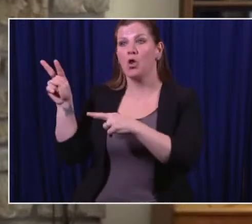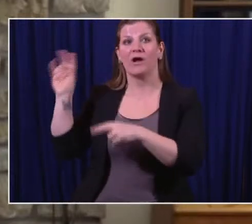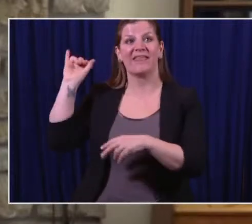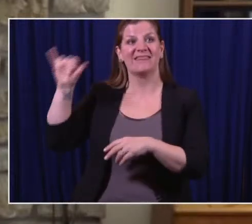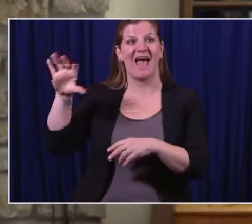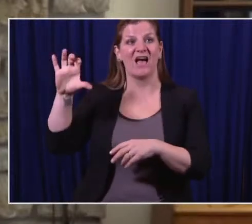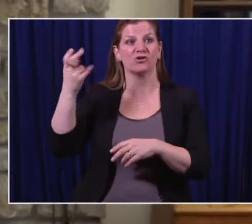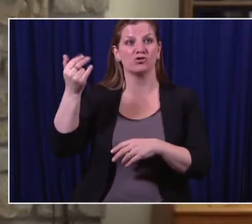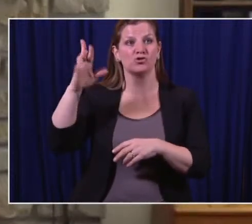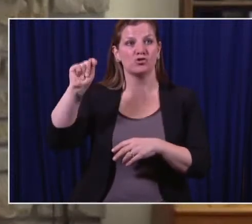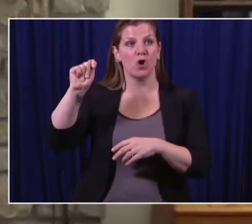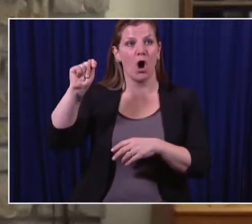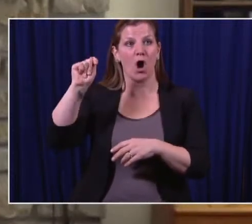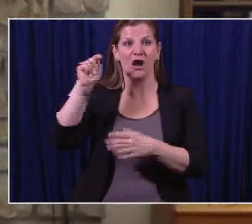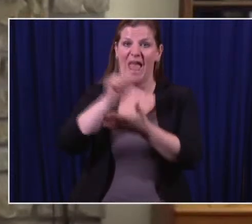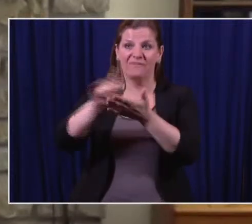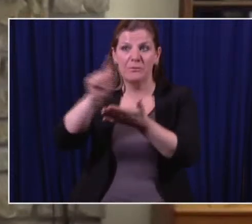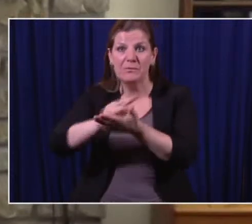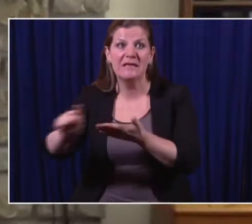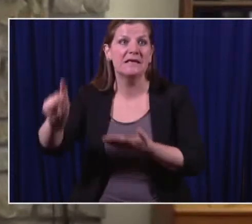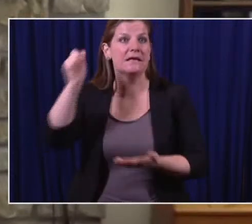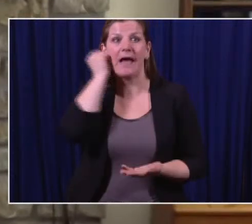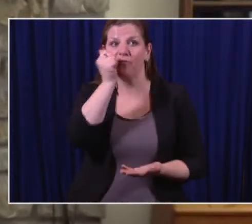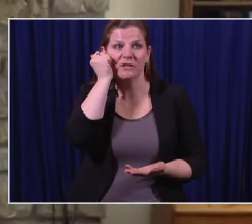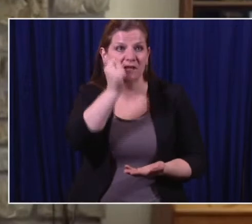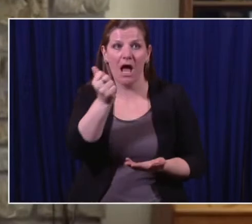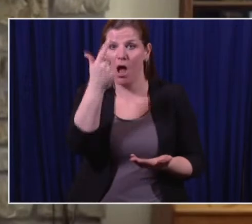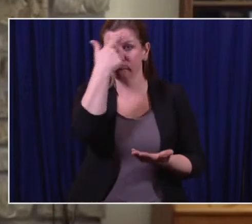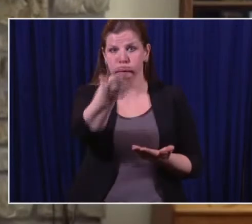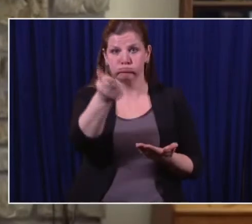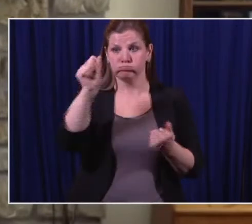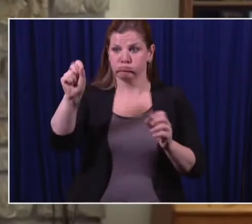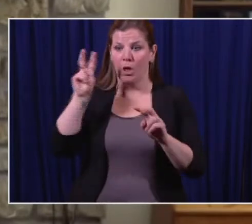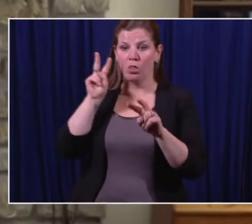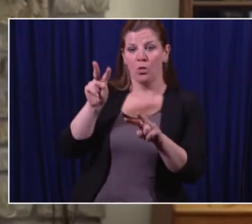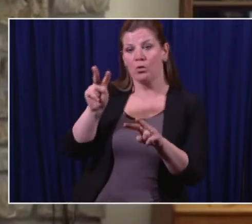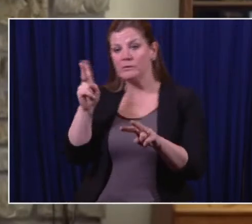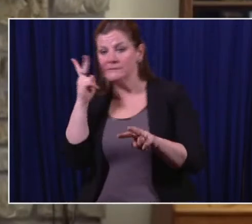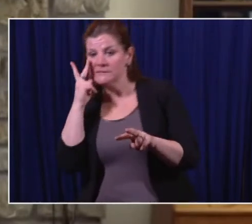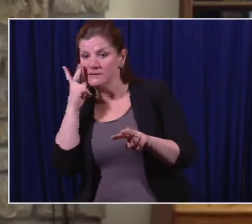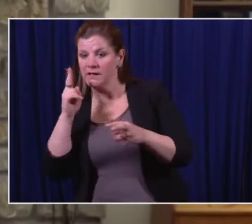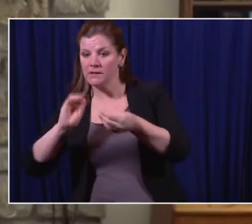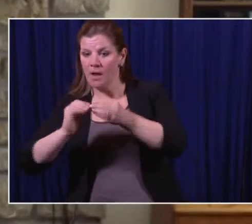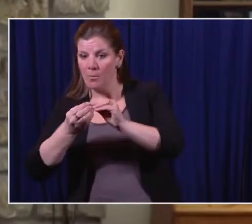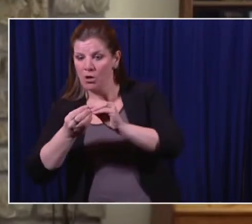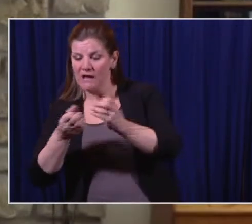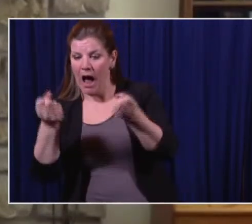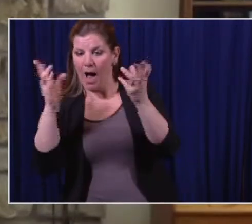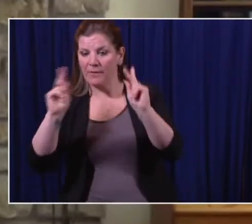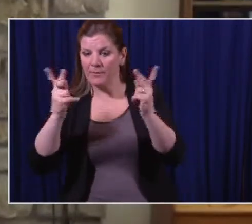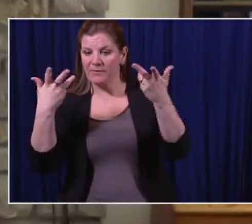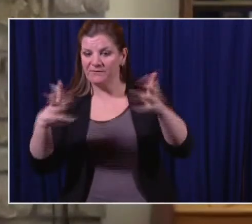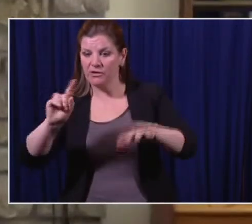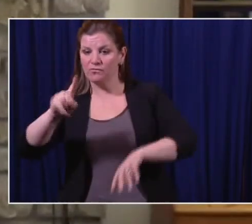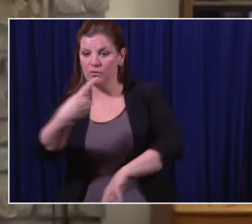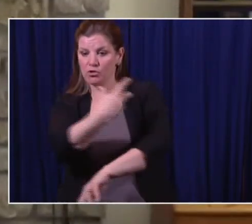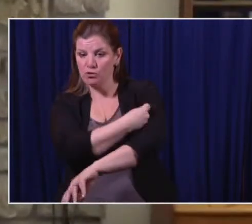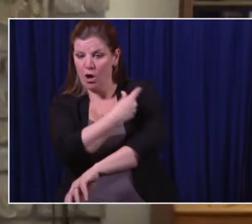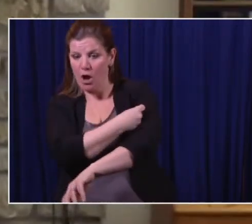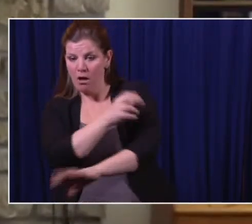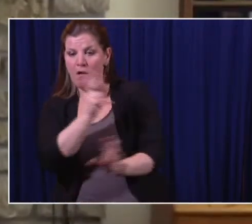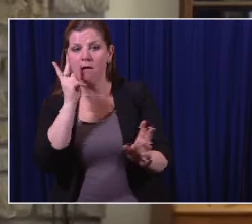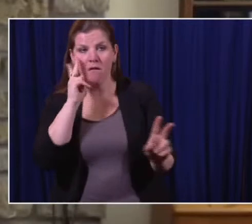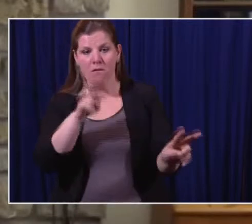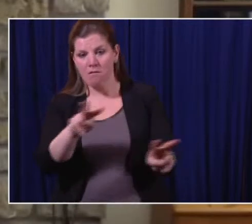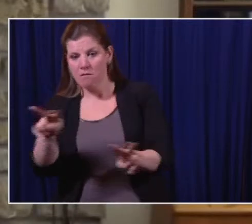every week, every day, if you wish, and you can see as we're moving forward on these different age